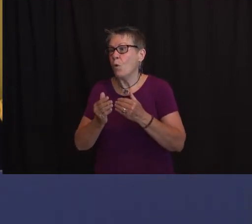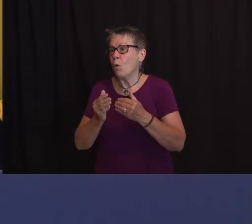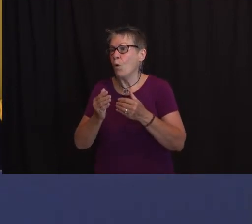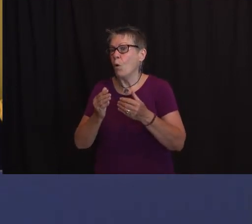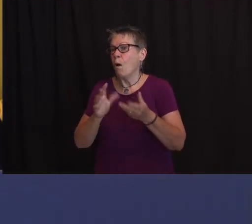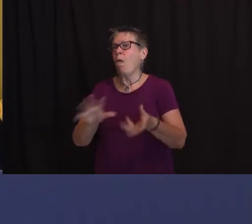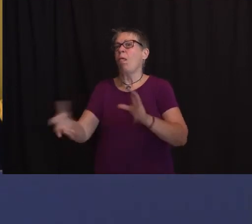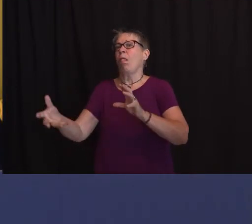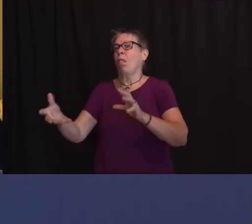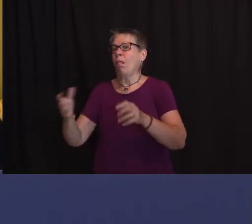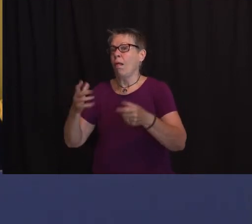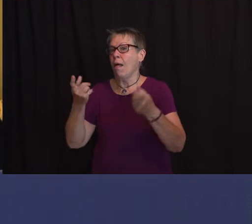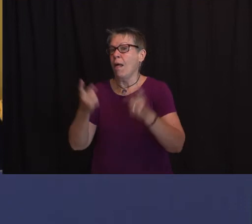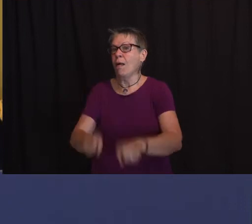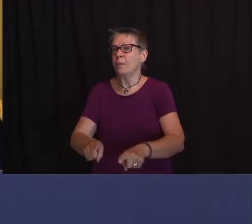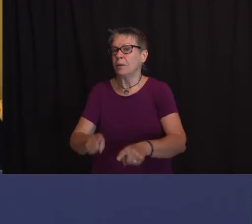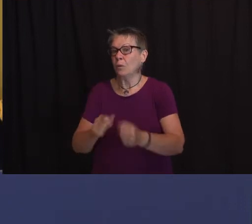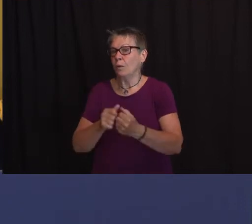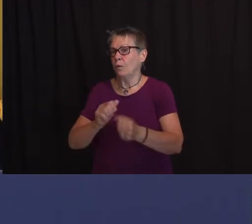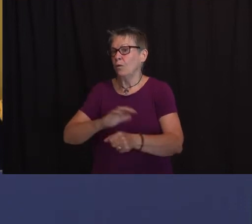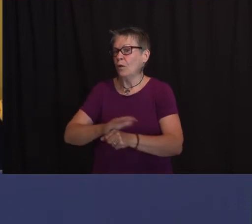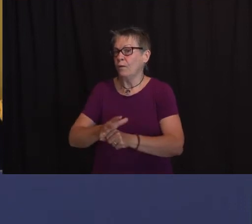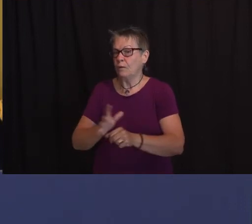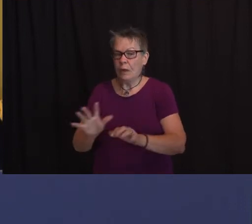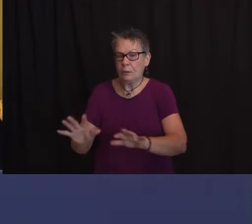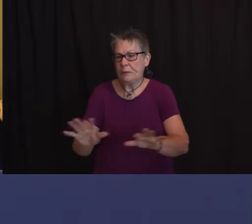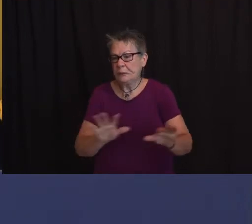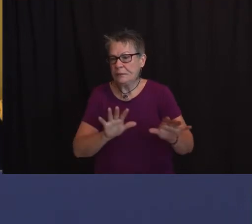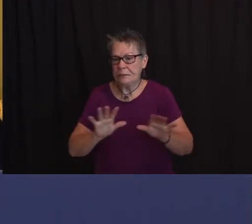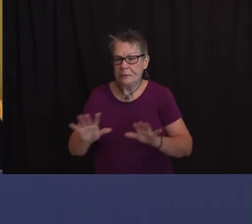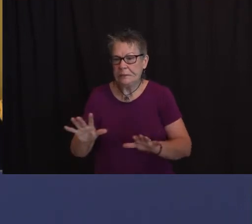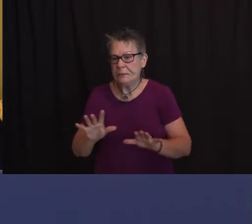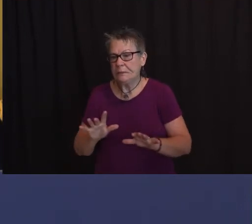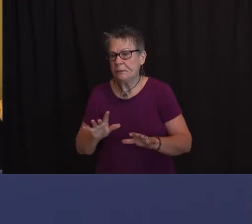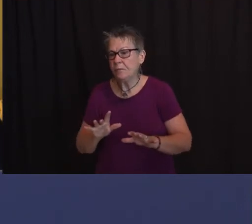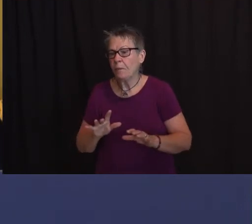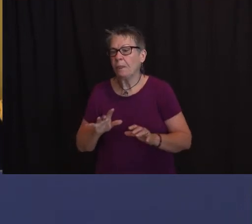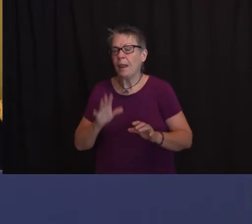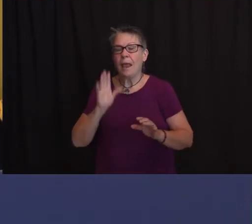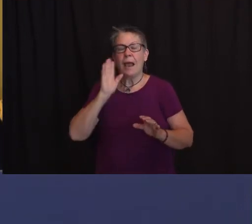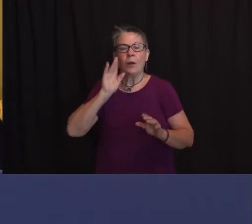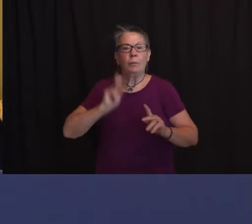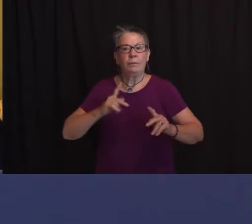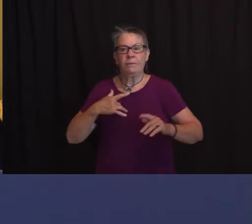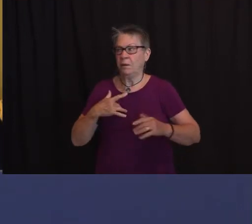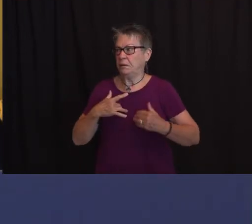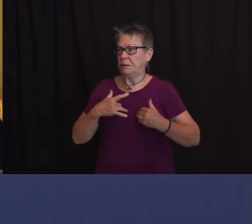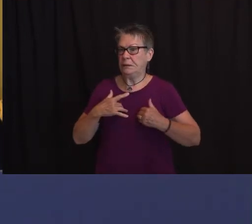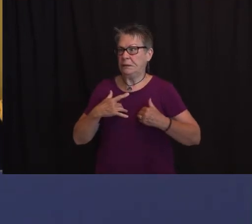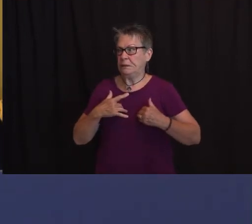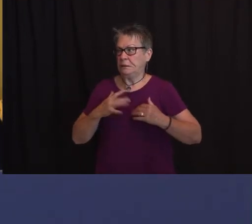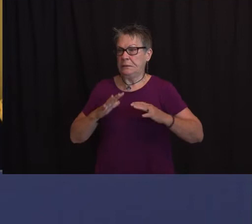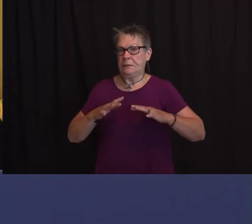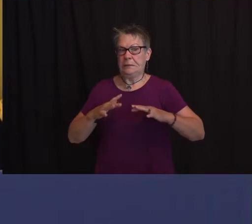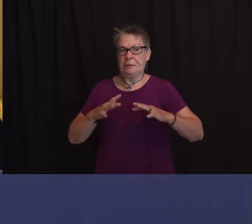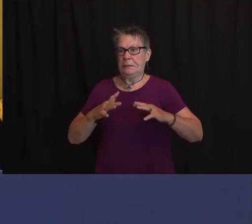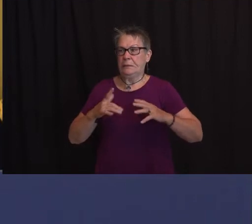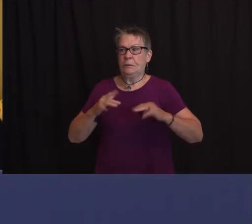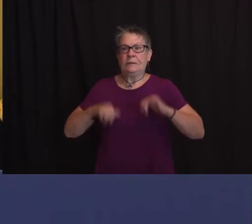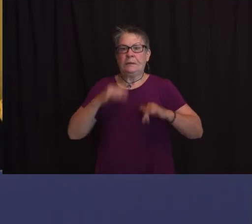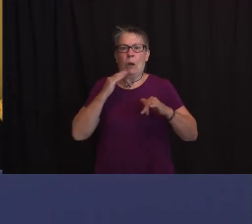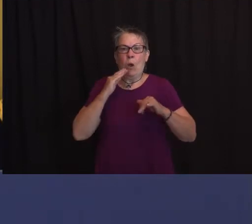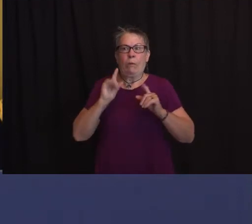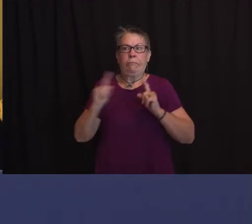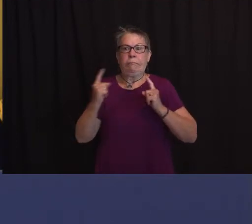would just ask everybody, we understand you've been cooped up for 16 months. We get it. We know it's hot as heck outside. Please